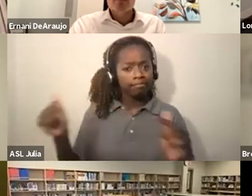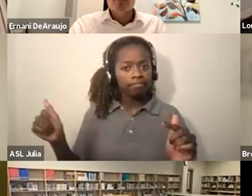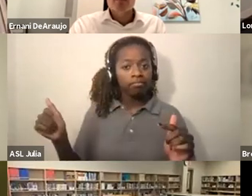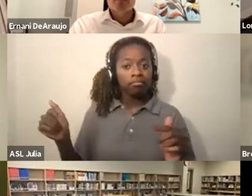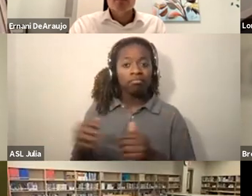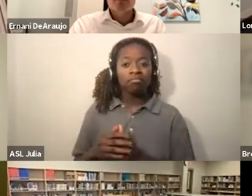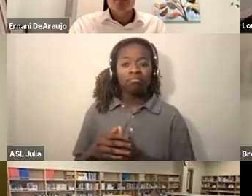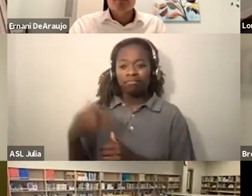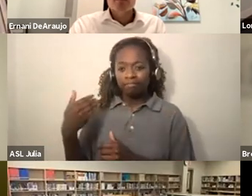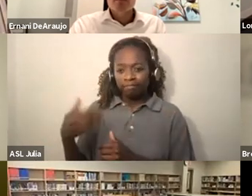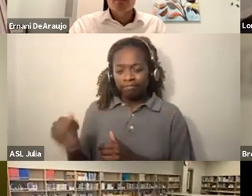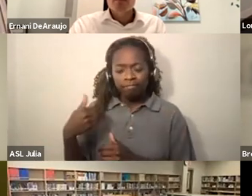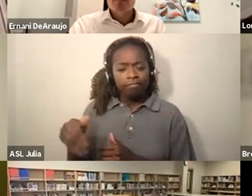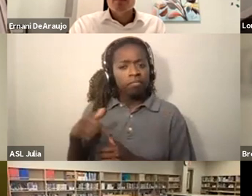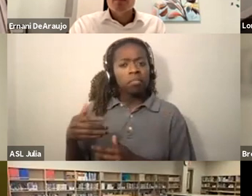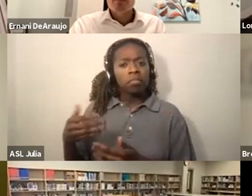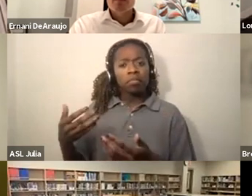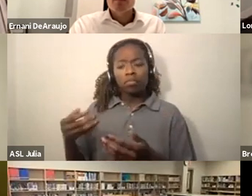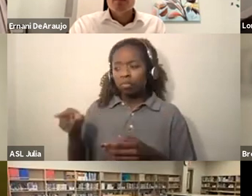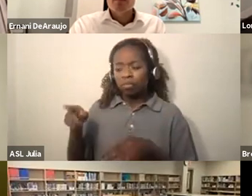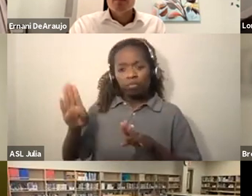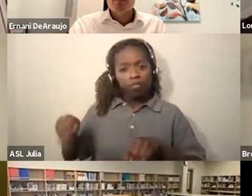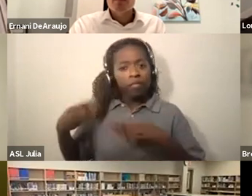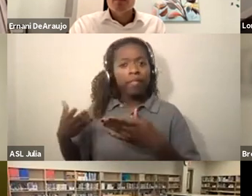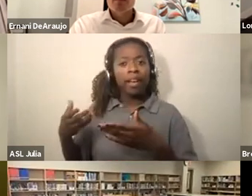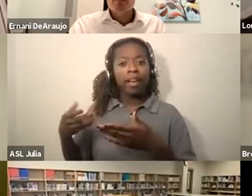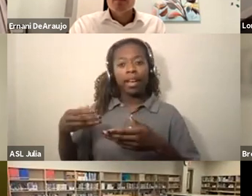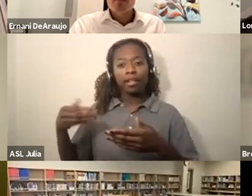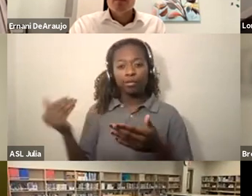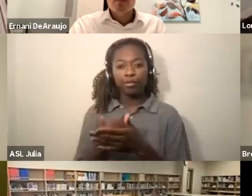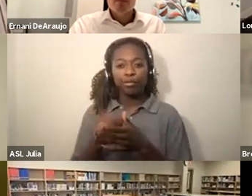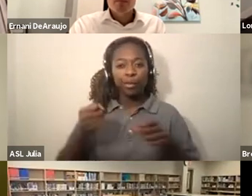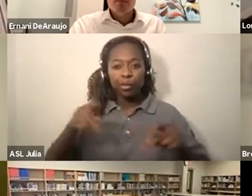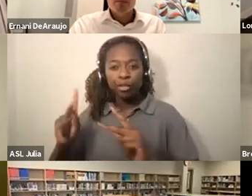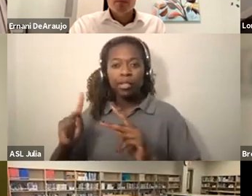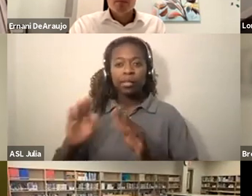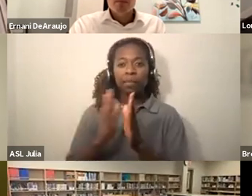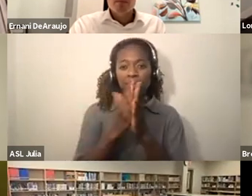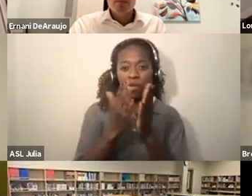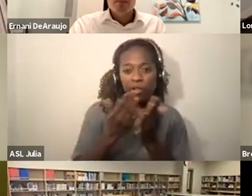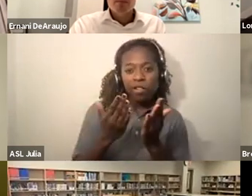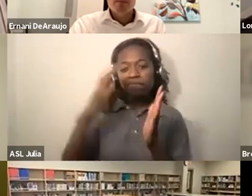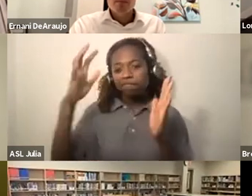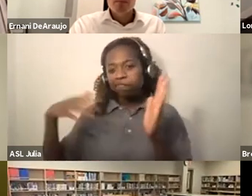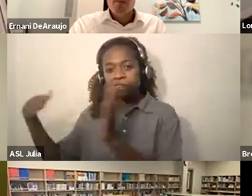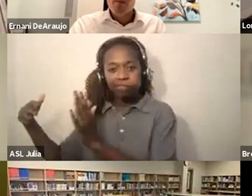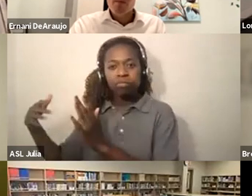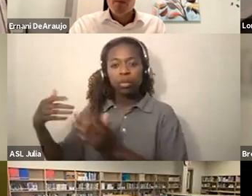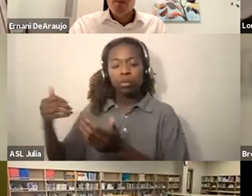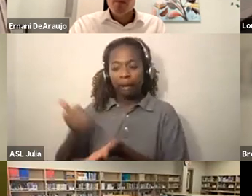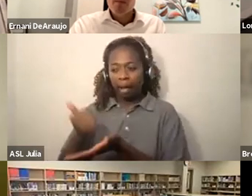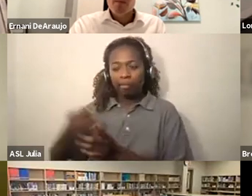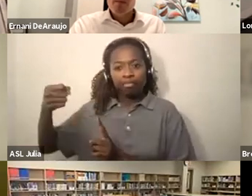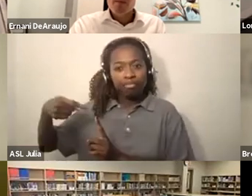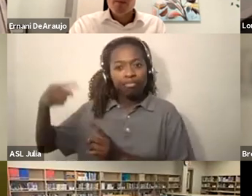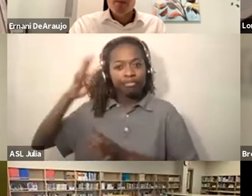rich enriching opportunities and texts and books does spark our imagination and inspire